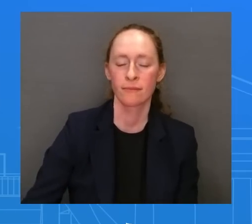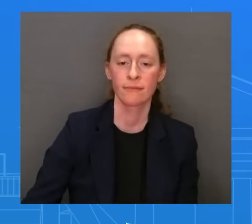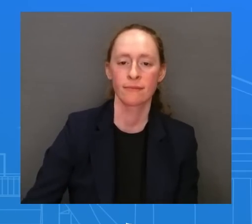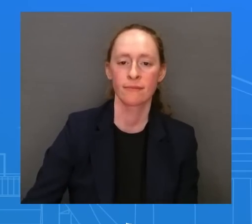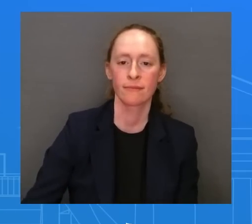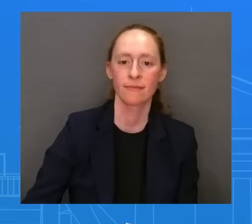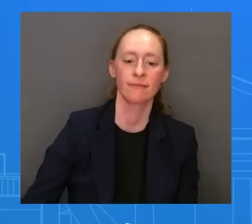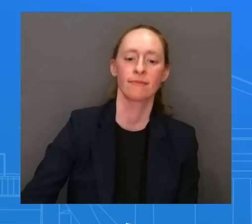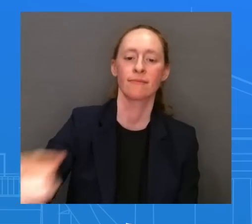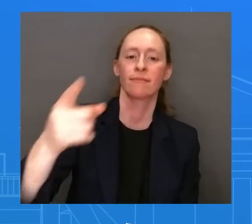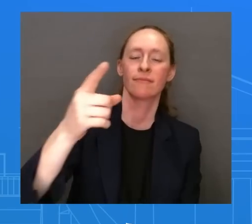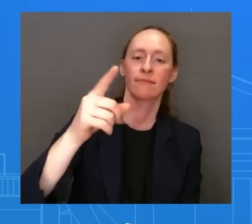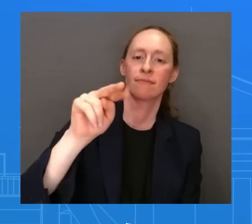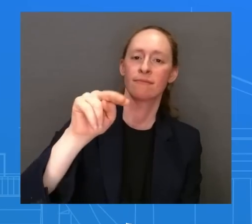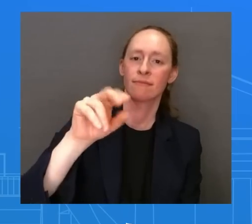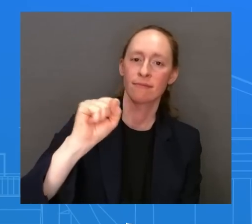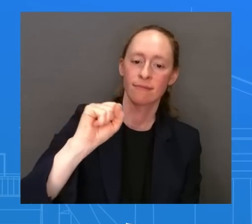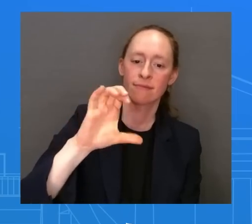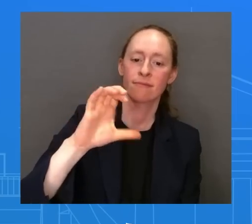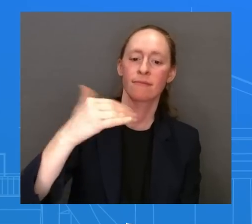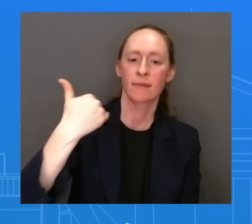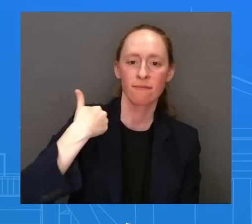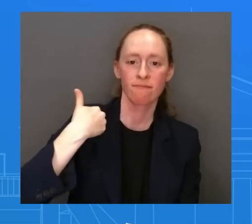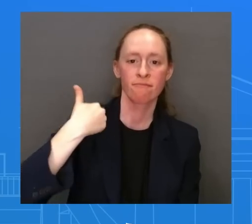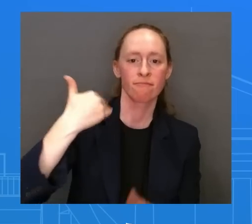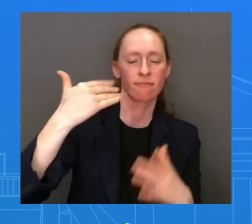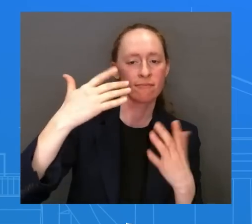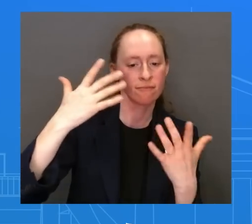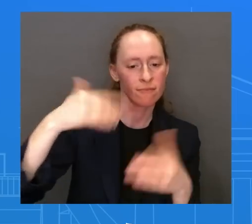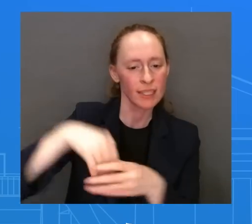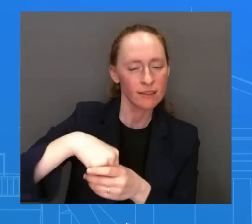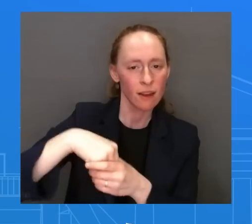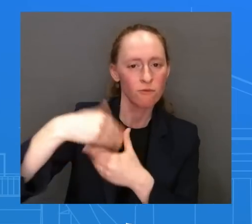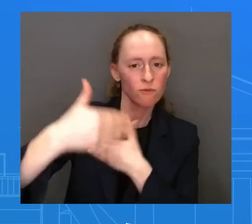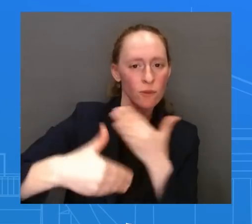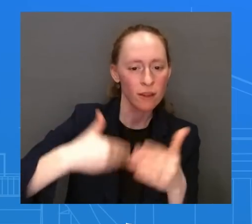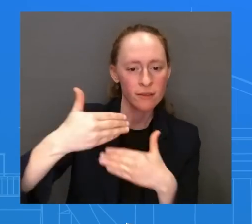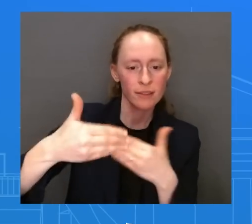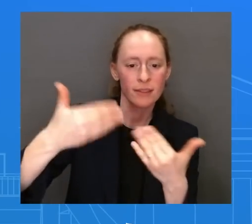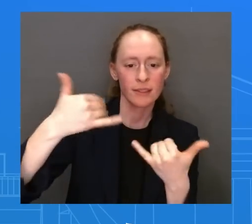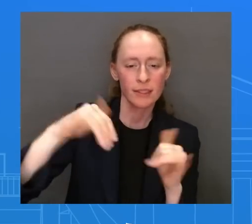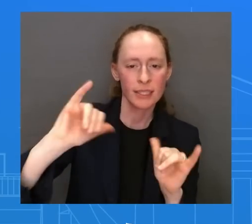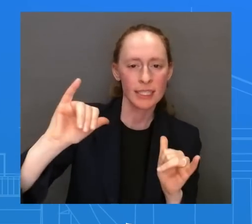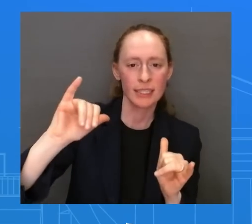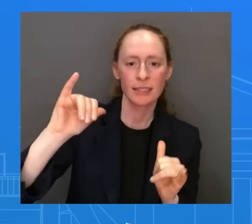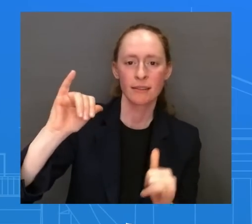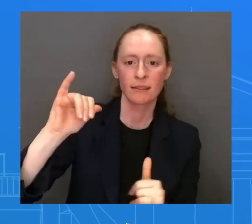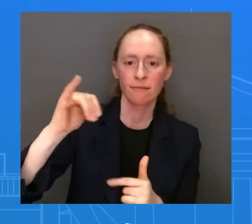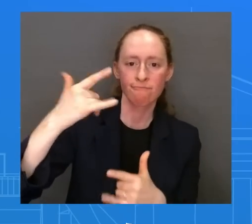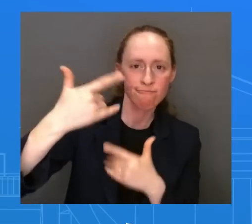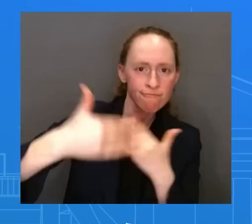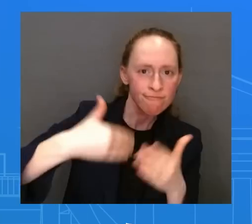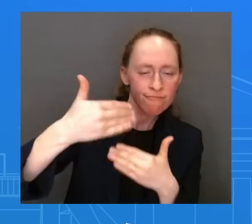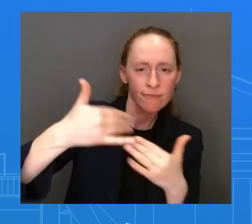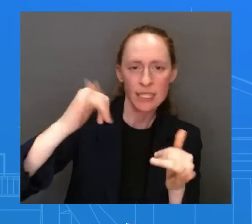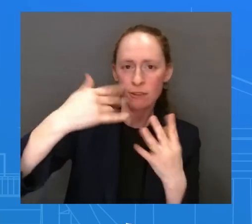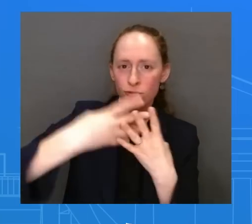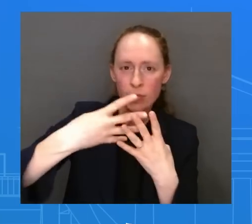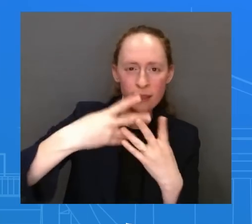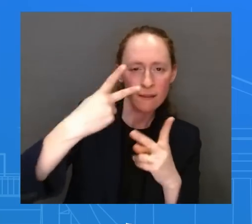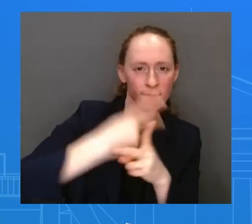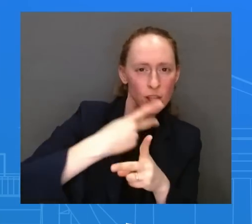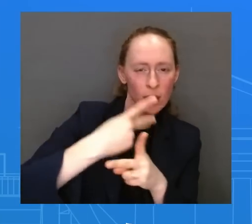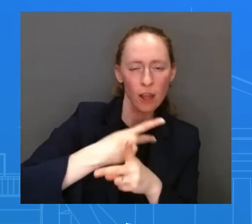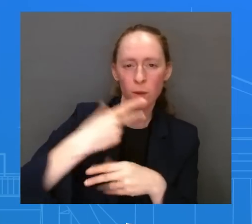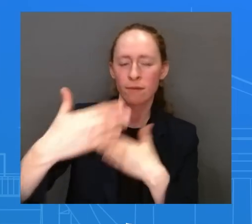of coalesce these Lessons Learned and the result of that extra work by the uh by the interagency is what you see